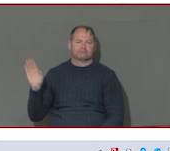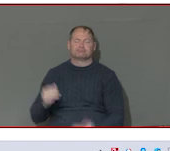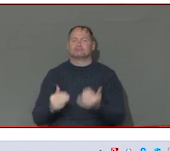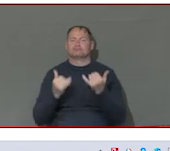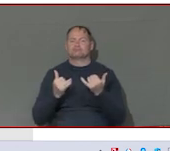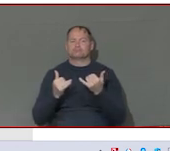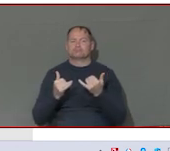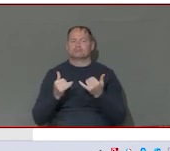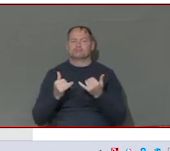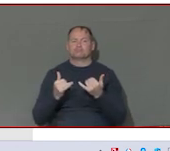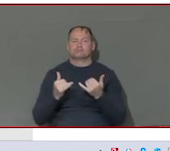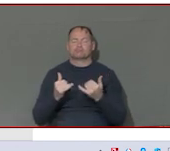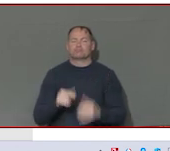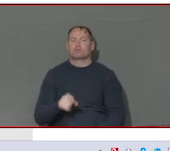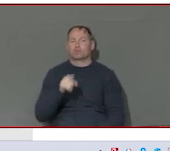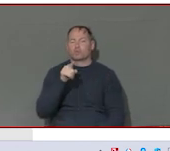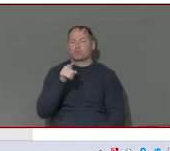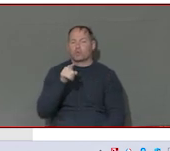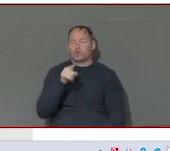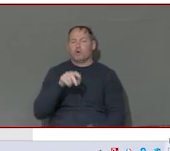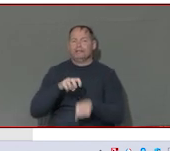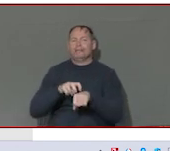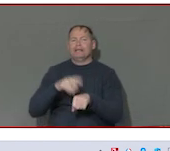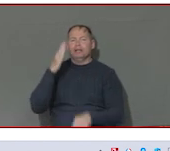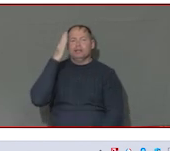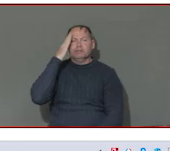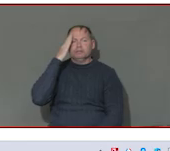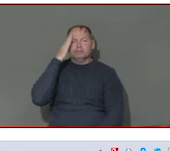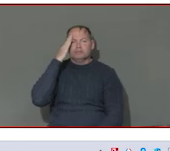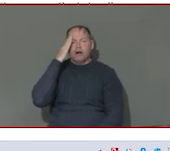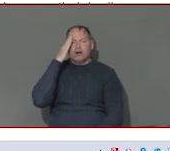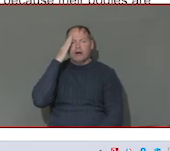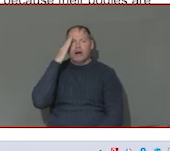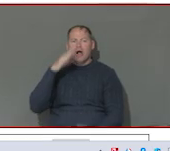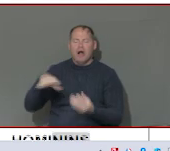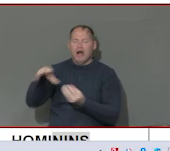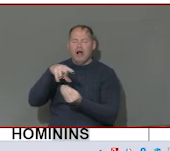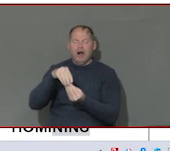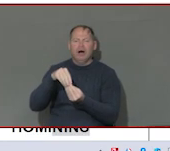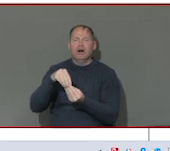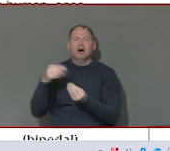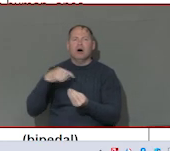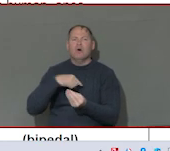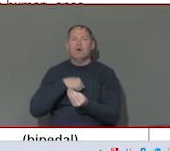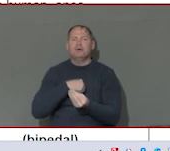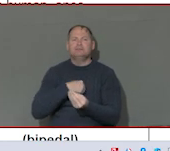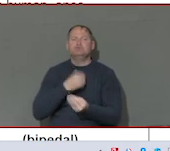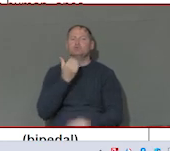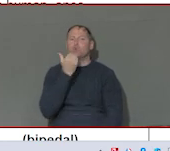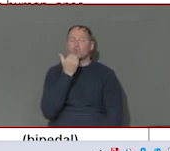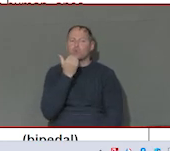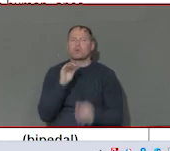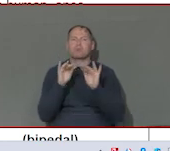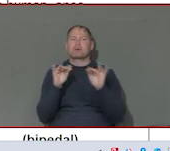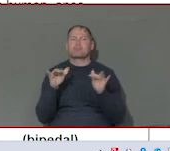you know that the family that we belong as modern